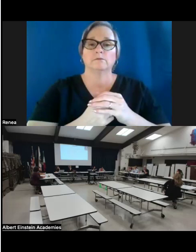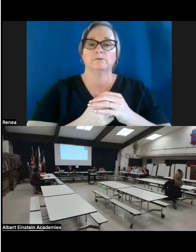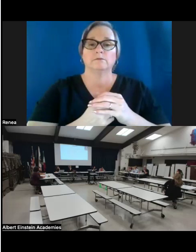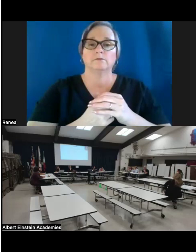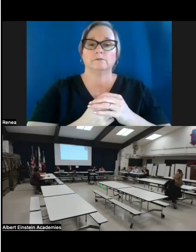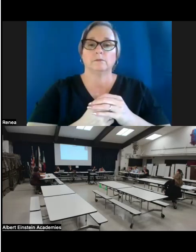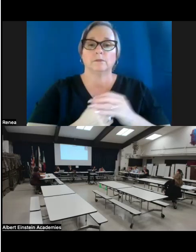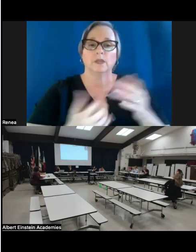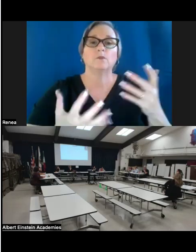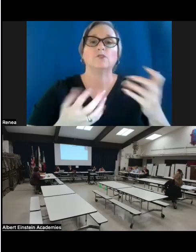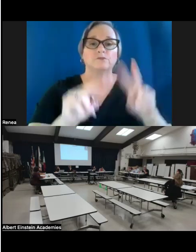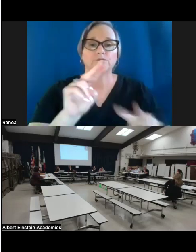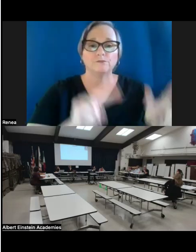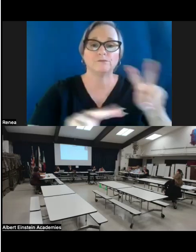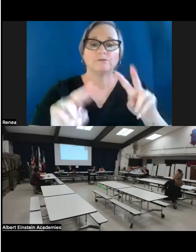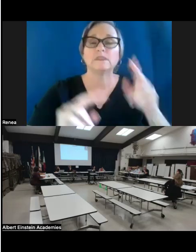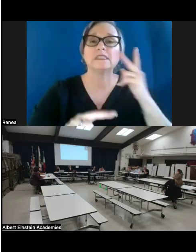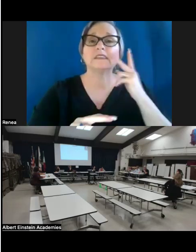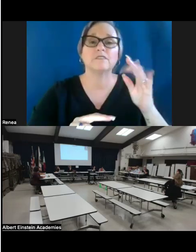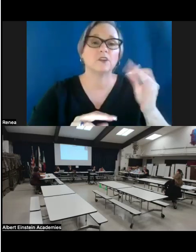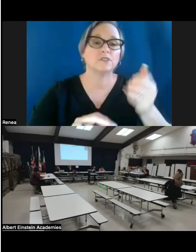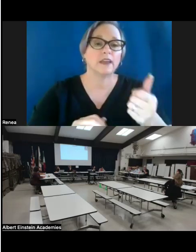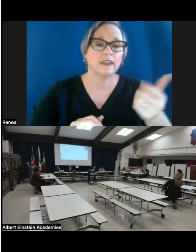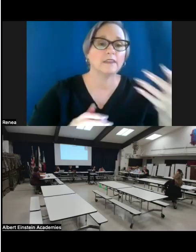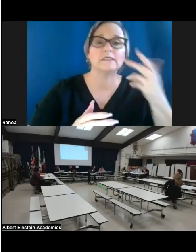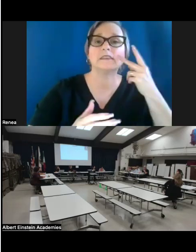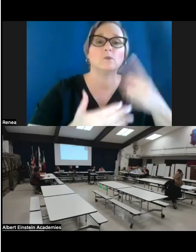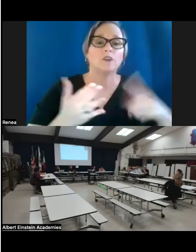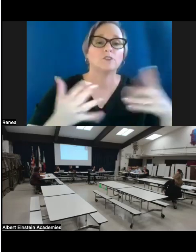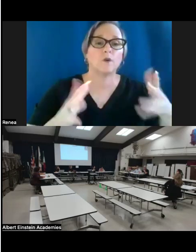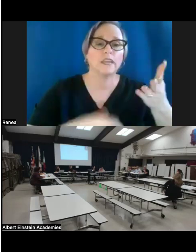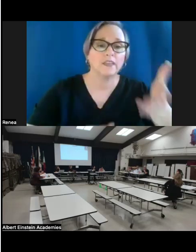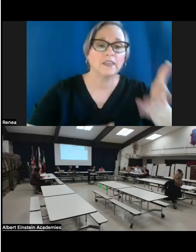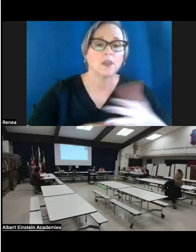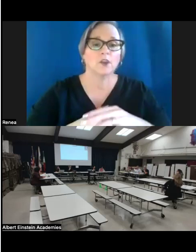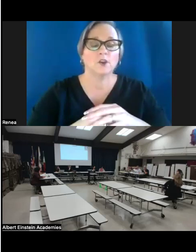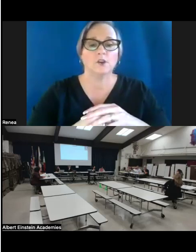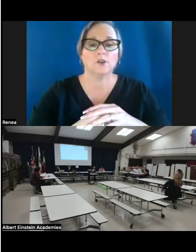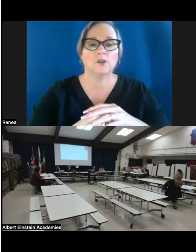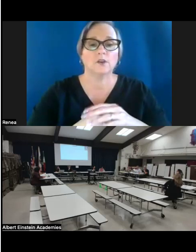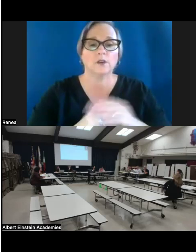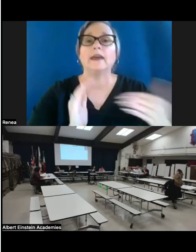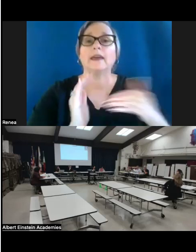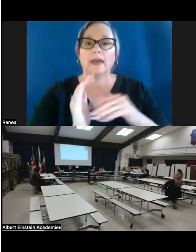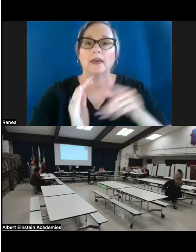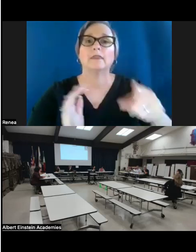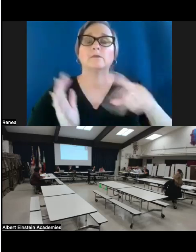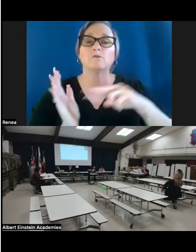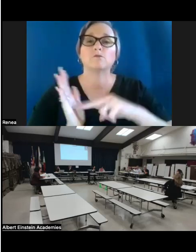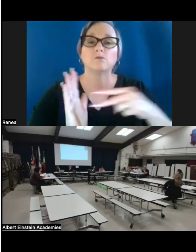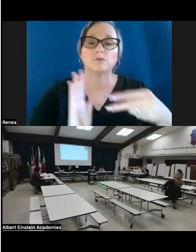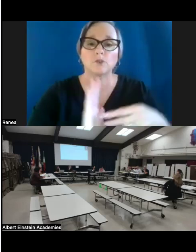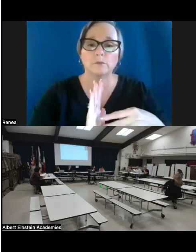for example, is already in here in terms of if that has a place. But again, if the purpose of this